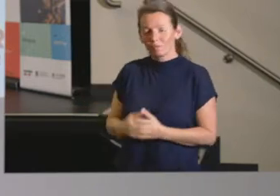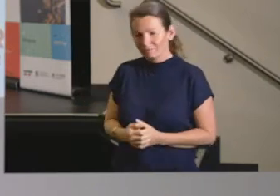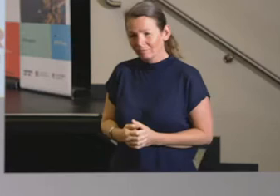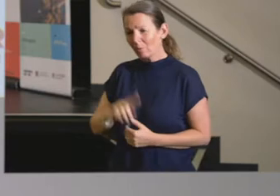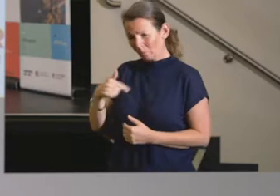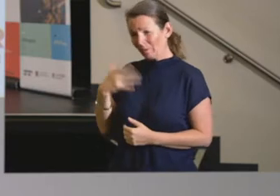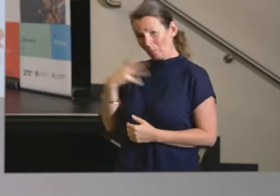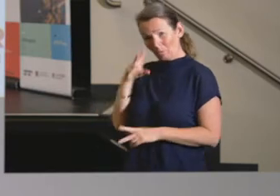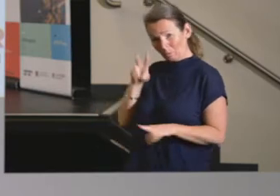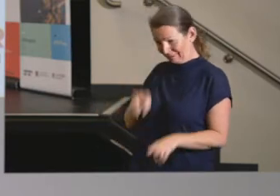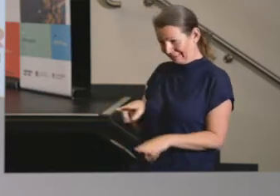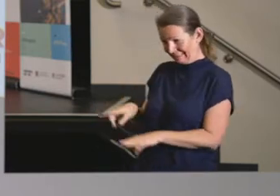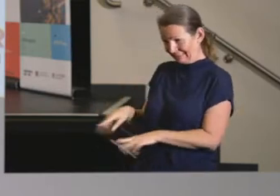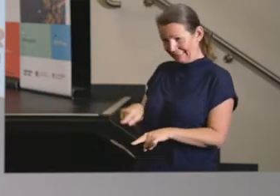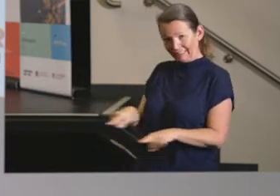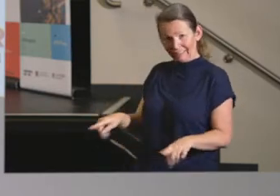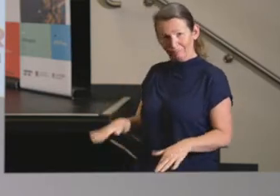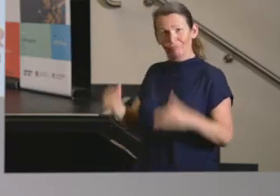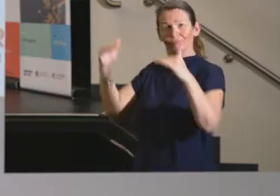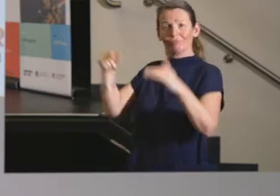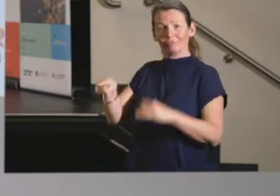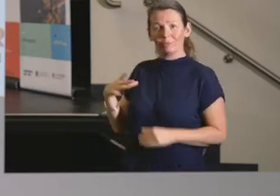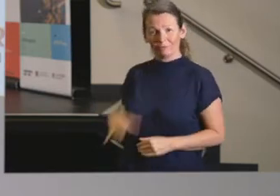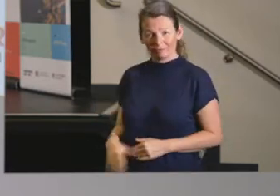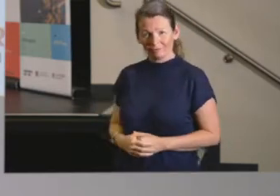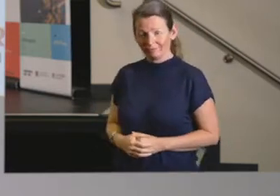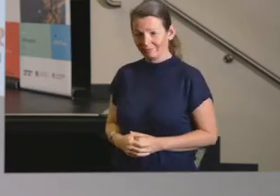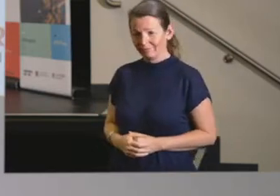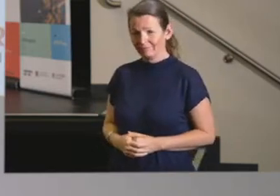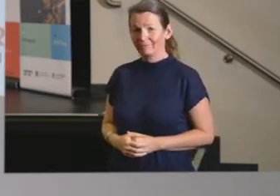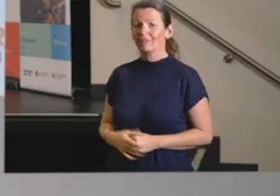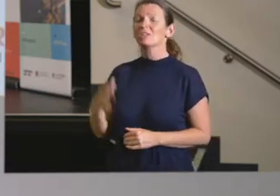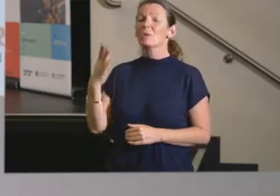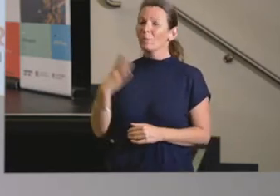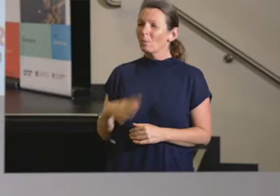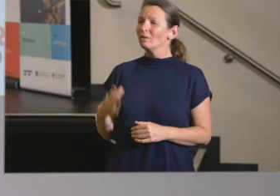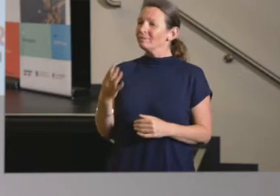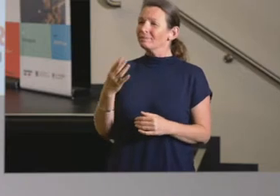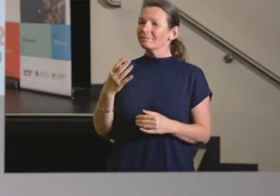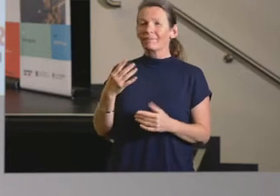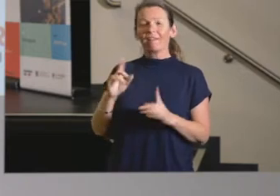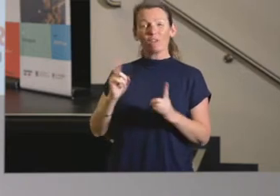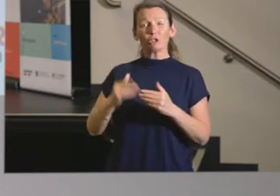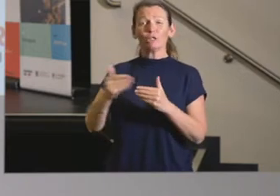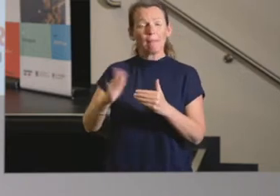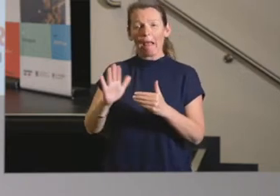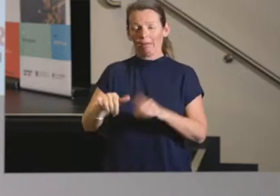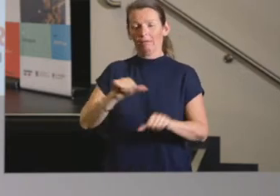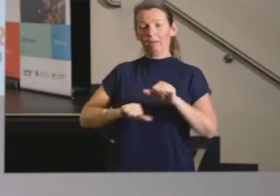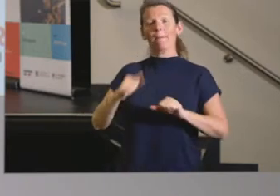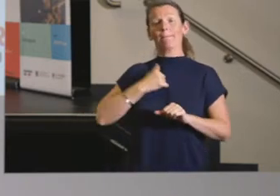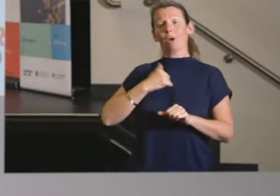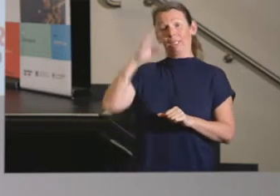want to see. And just to take a bit of step back, my country,